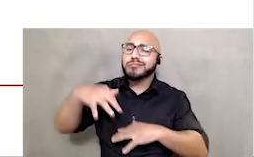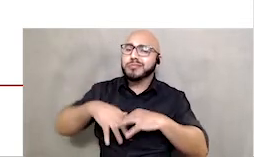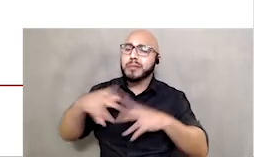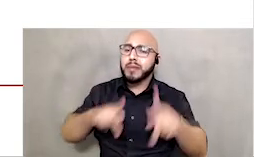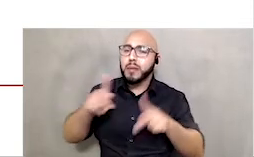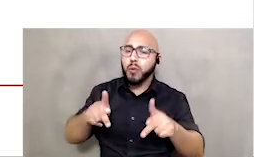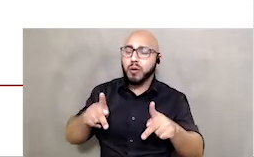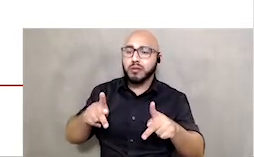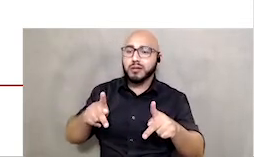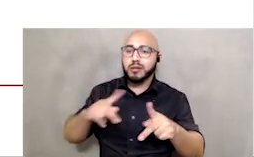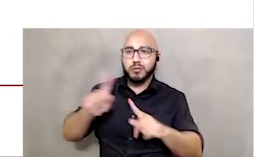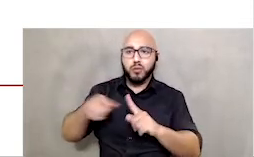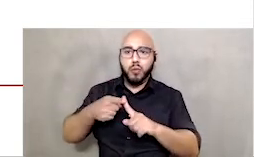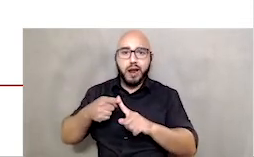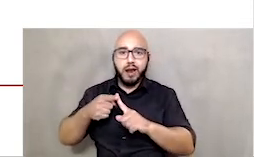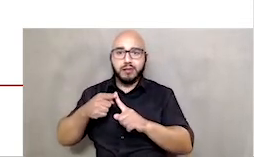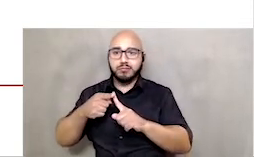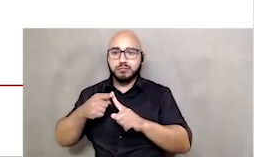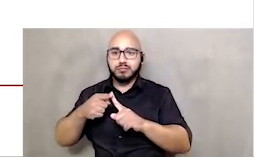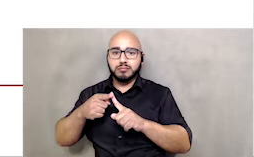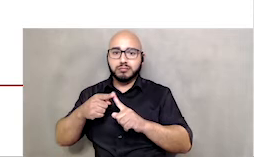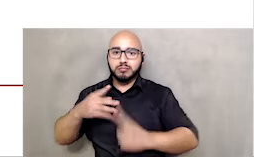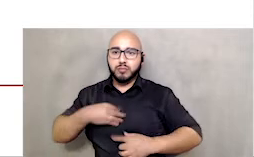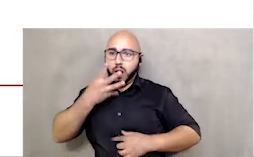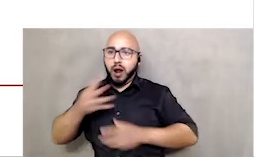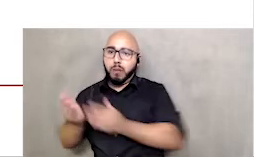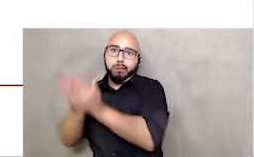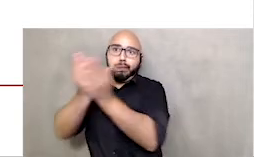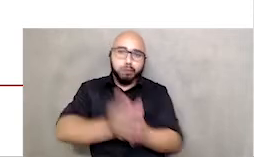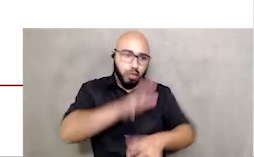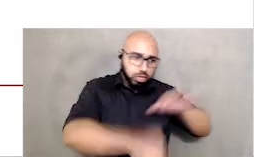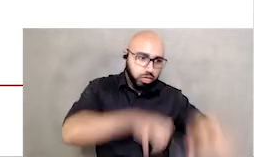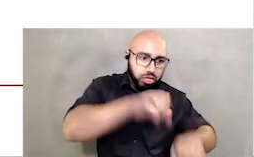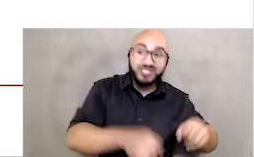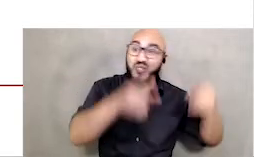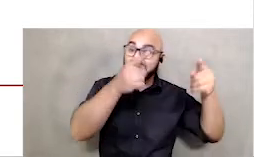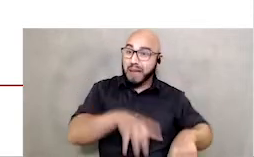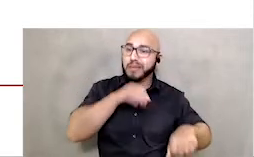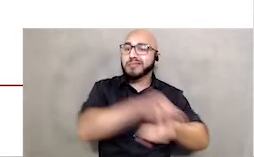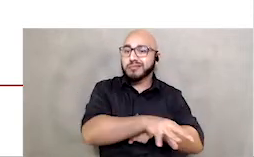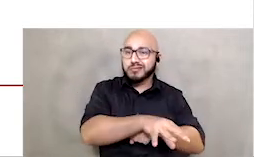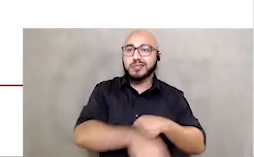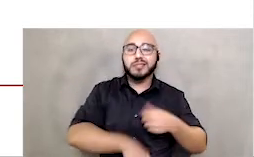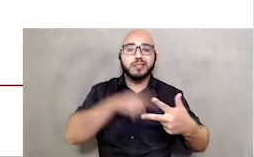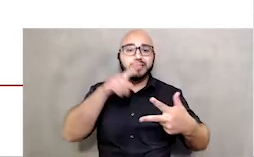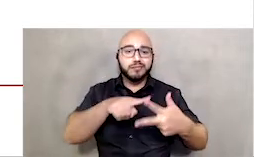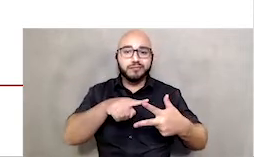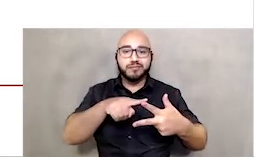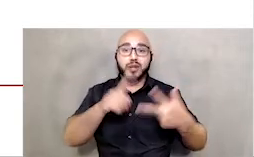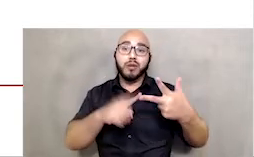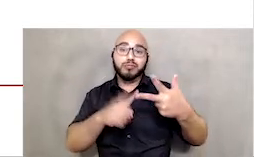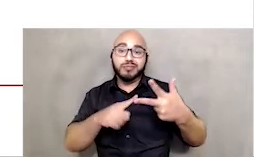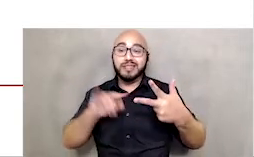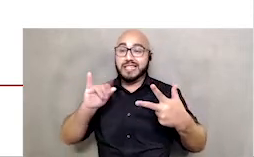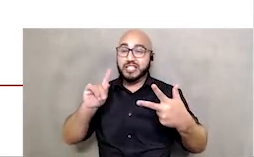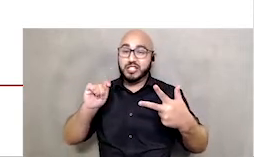United States. And an example of intergenerational trauma would be slavery or the Japanese internment